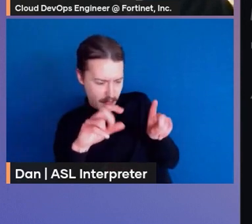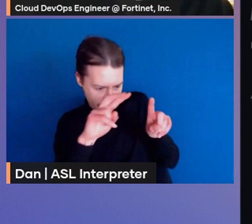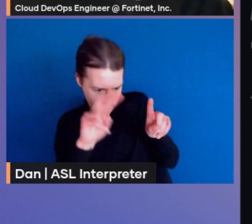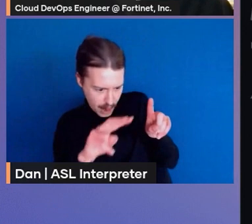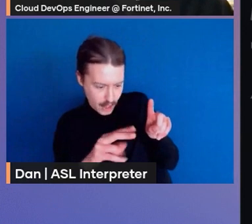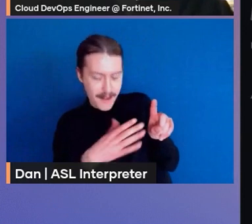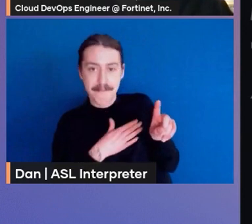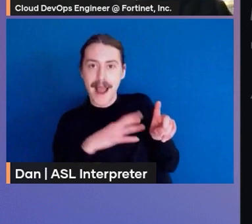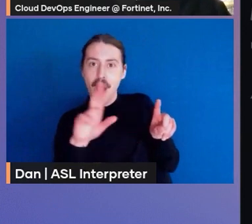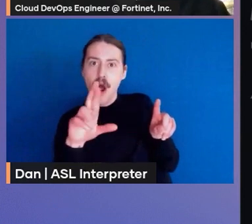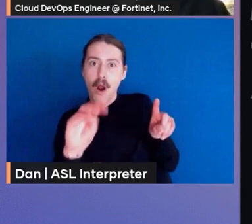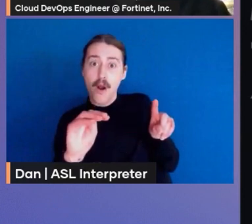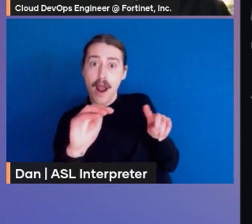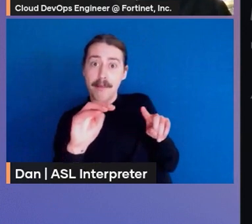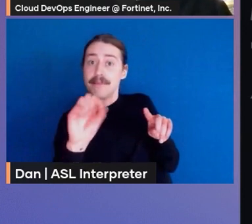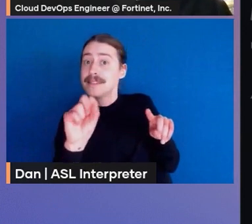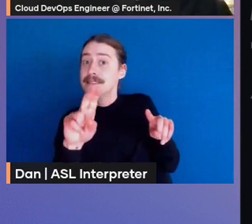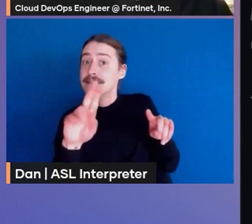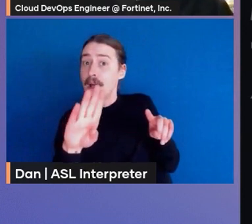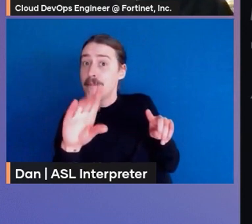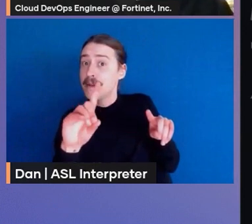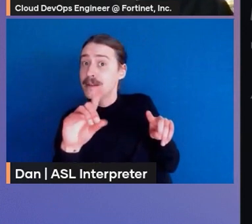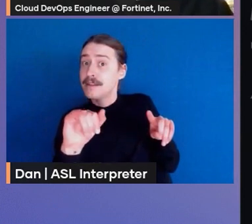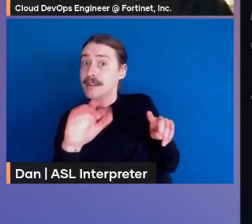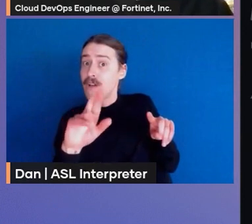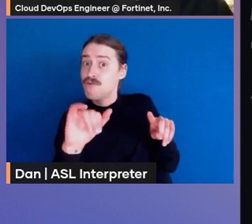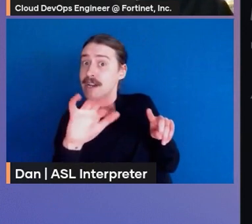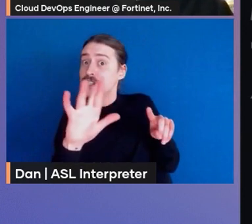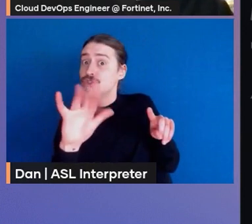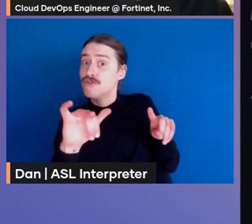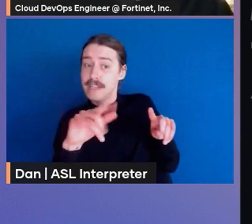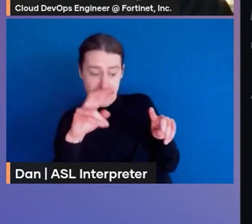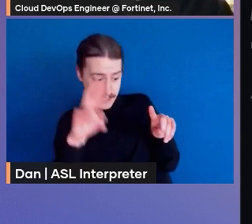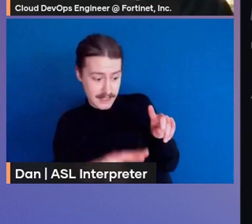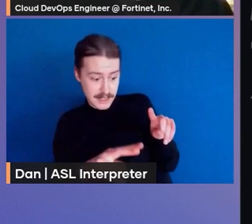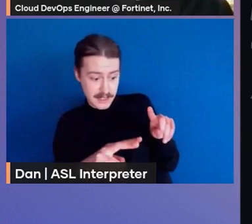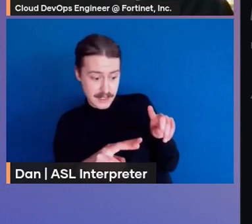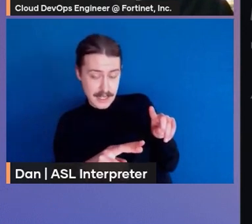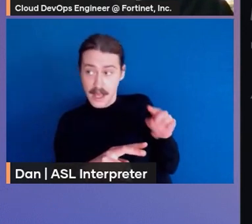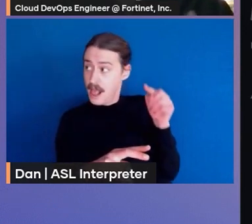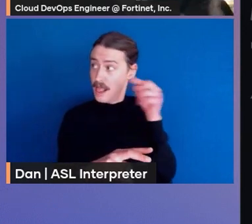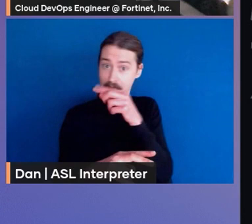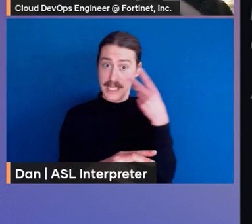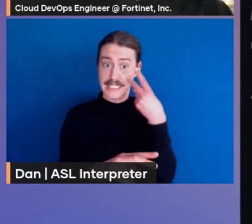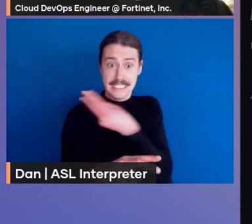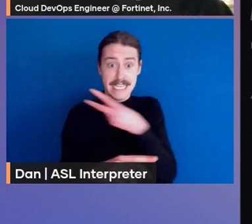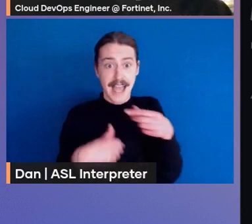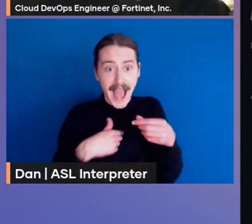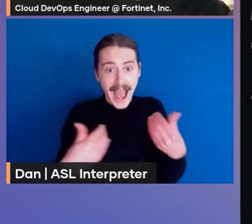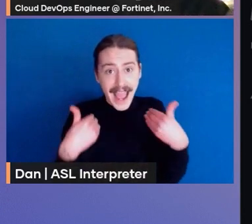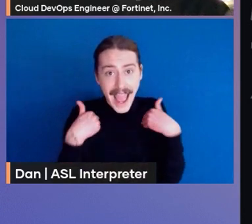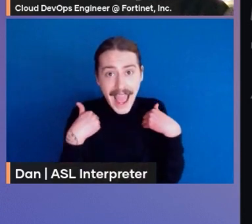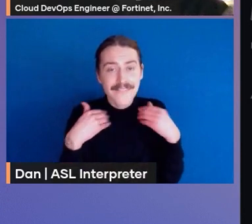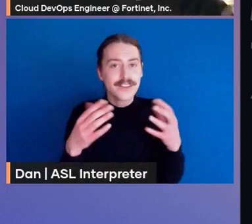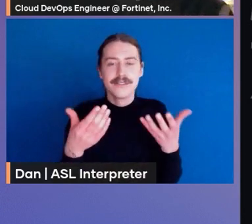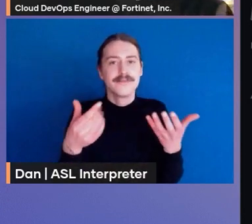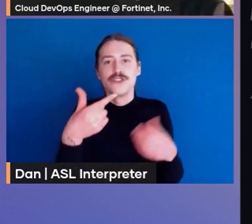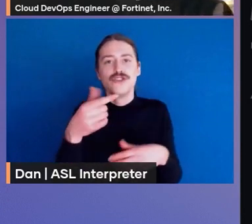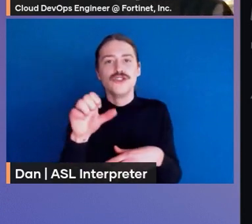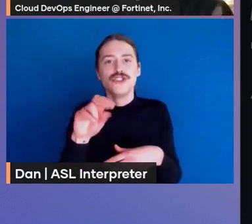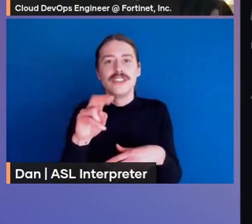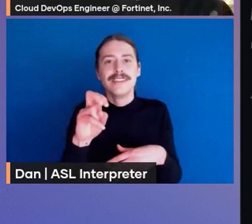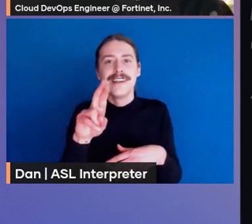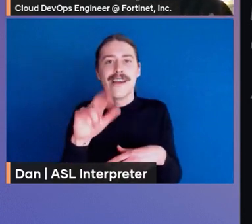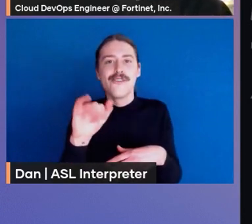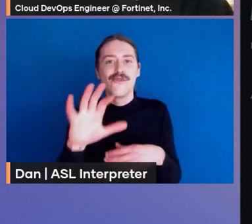subdirectory, you'll see that I have generic resources for all those things that